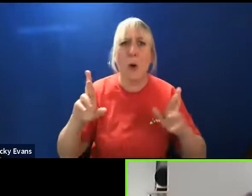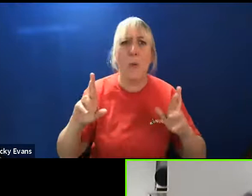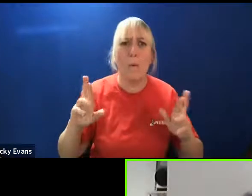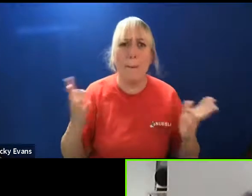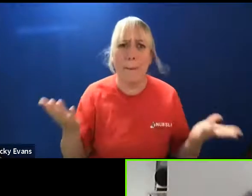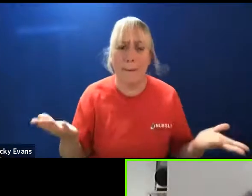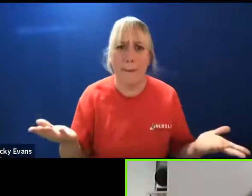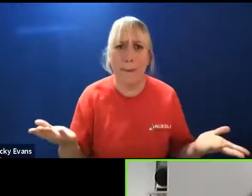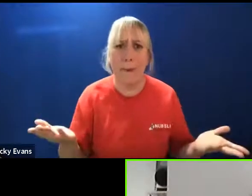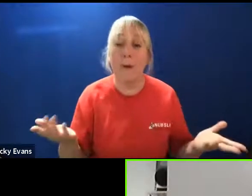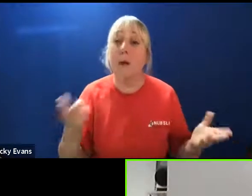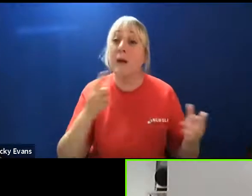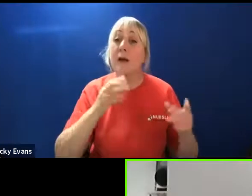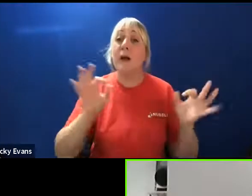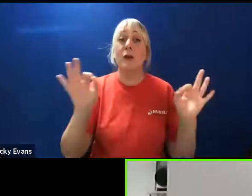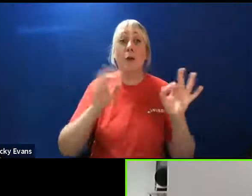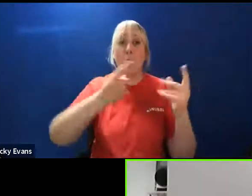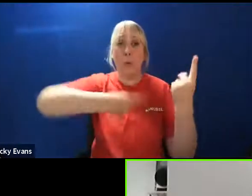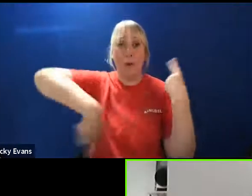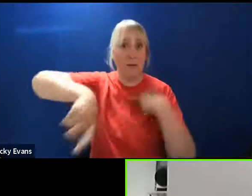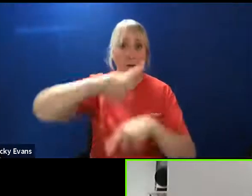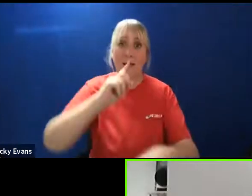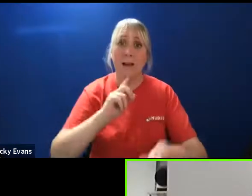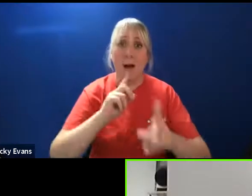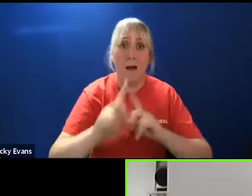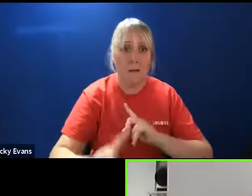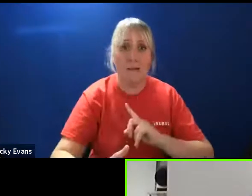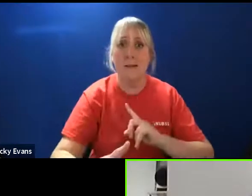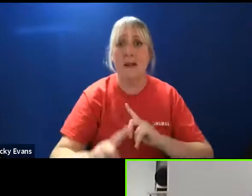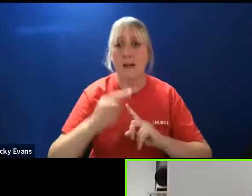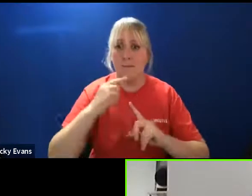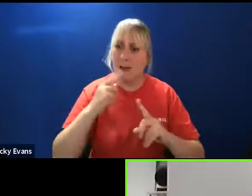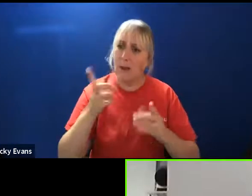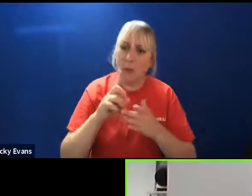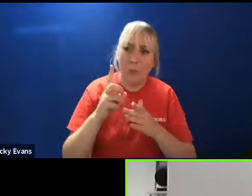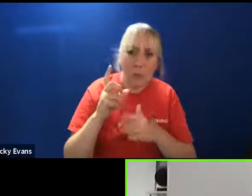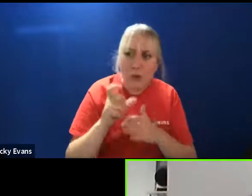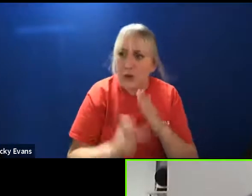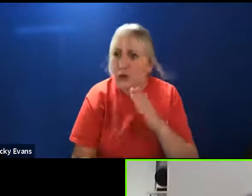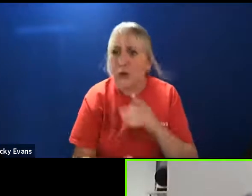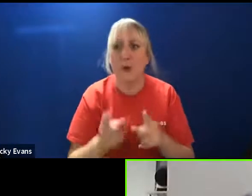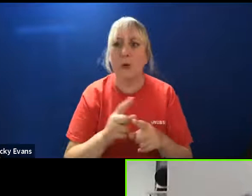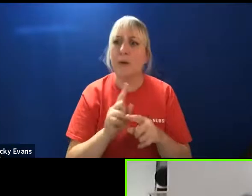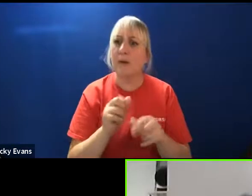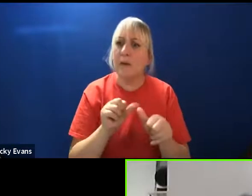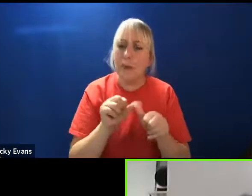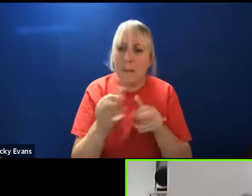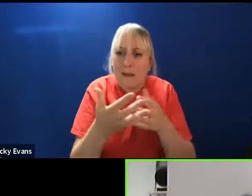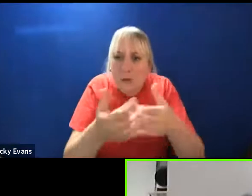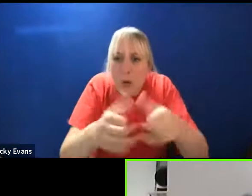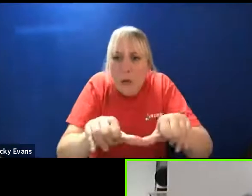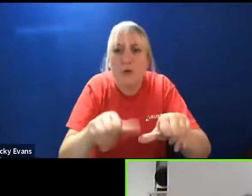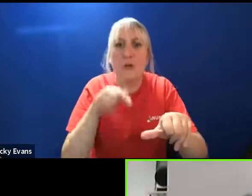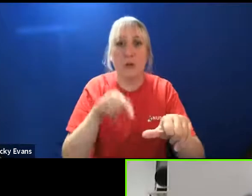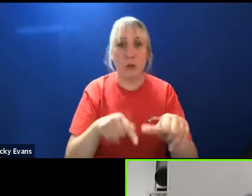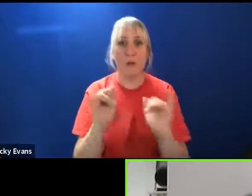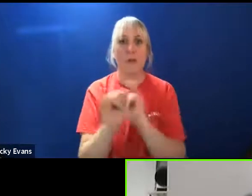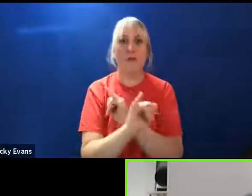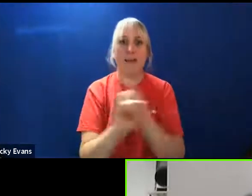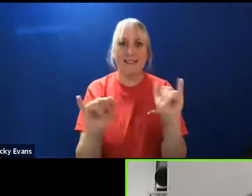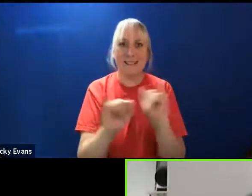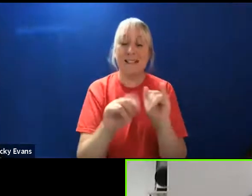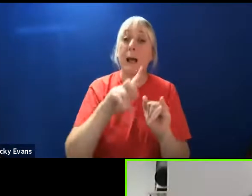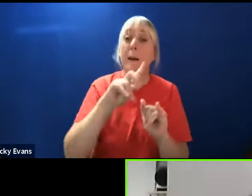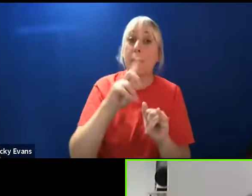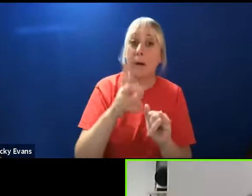has all the answers to this current crisis, but we can all take a moment to reflect and learn, and then change our practices based on what we have